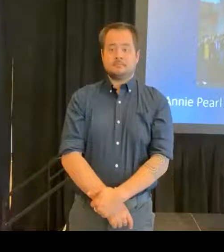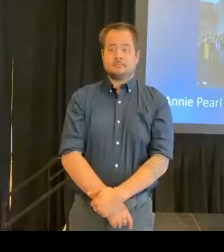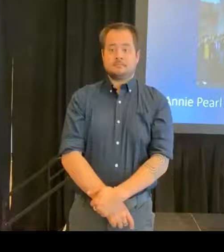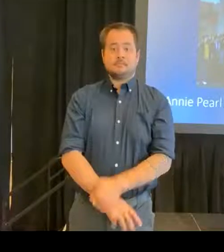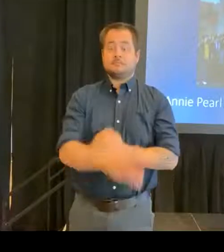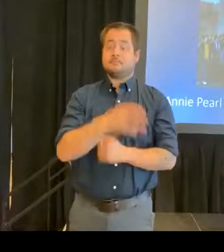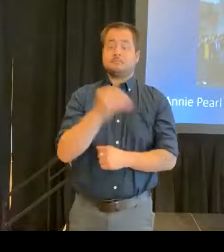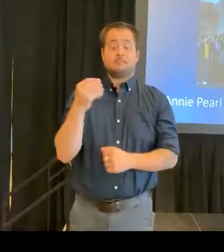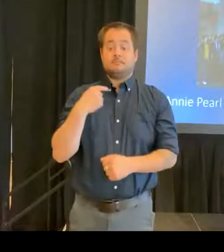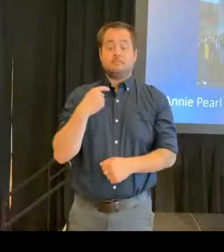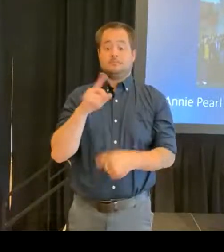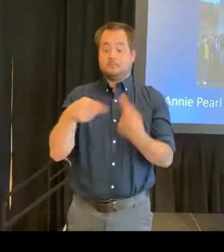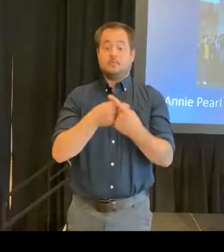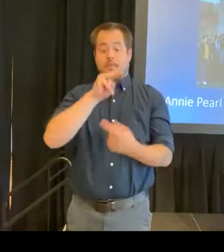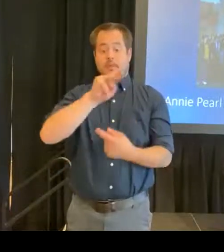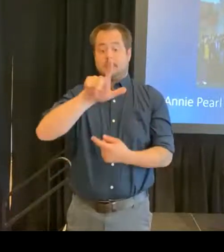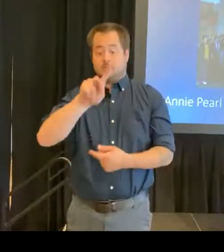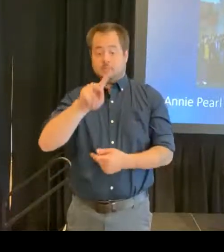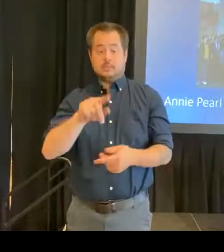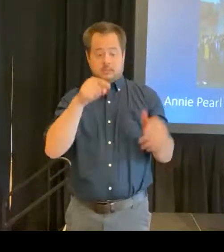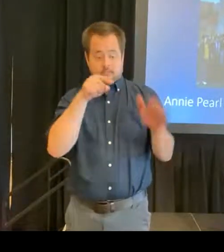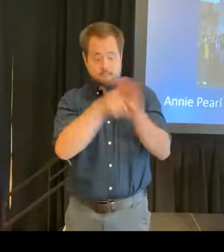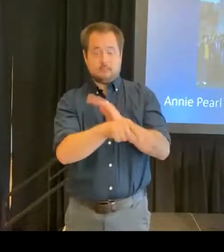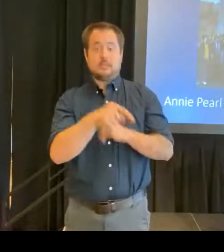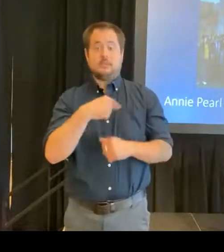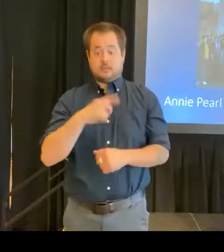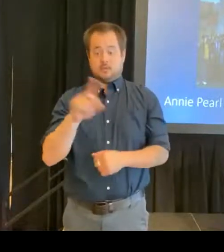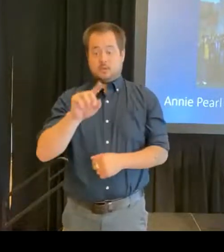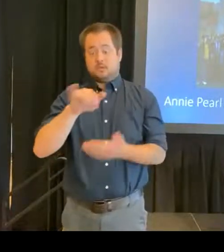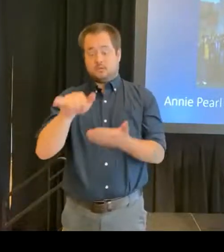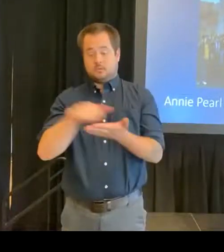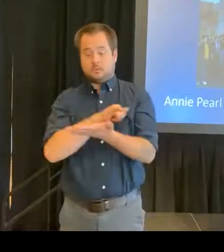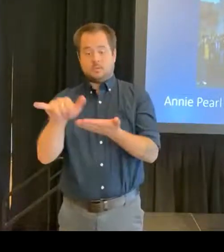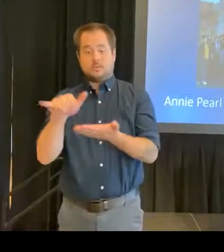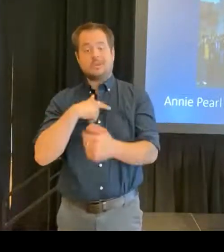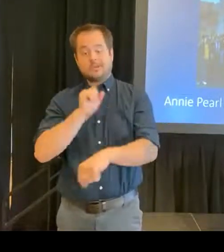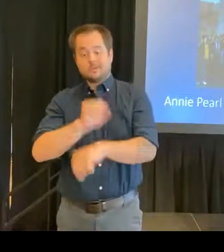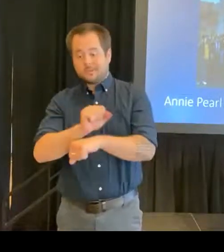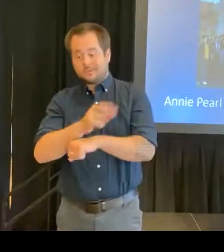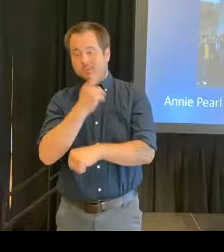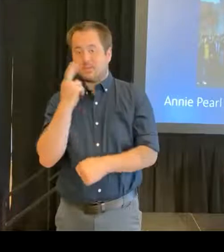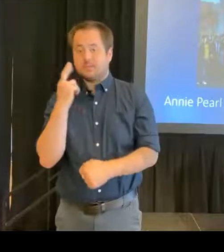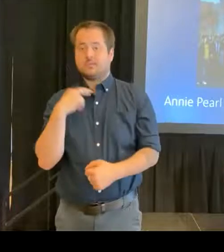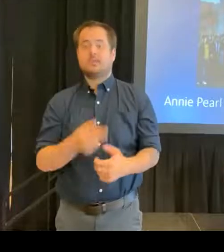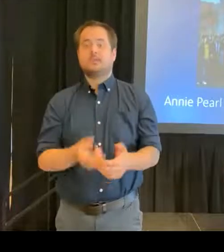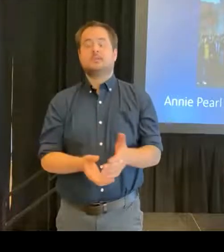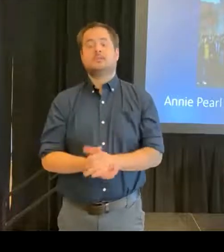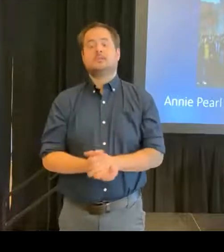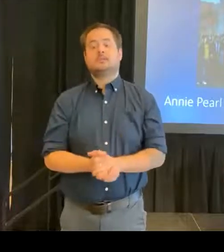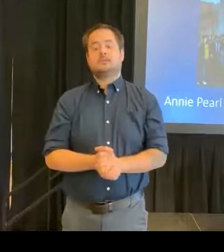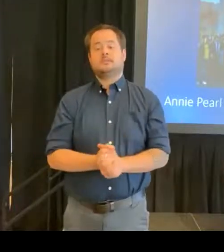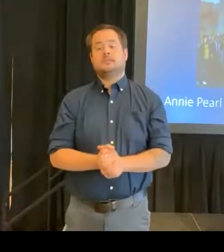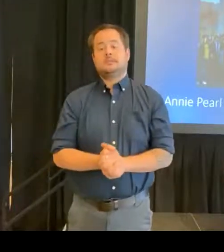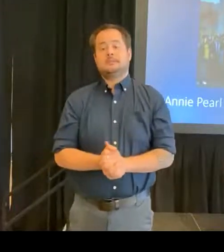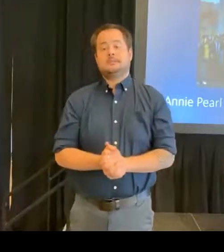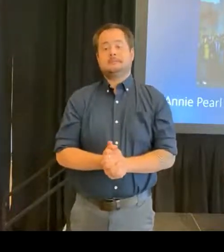And I was in New York when he got killed. Was working in a restaurant.